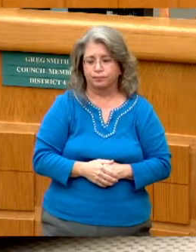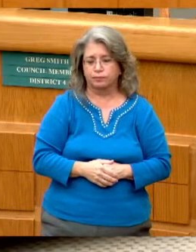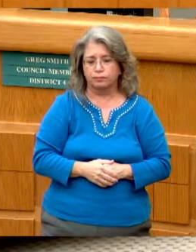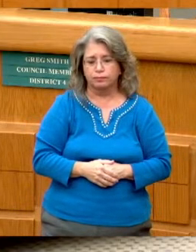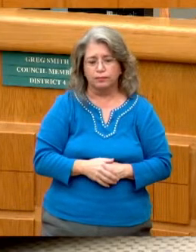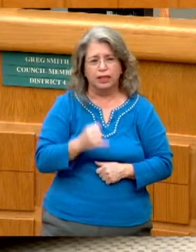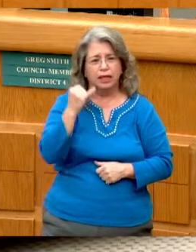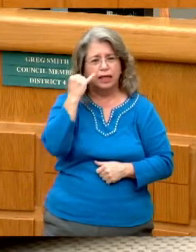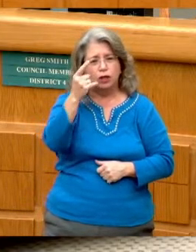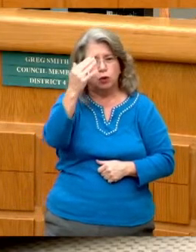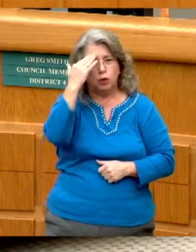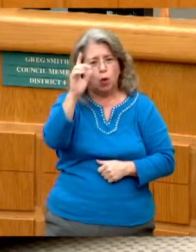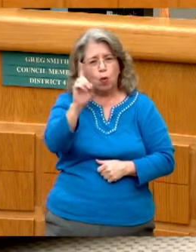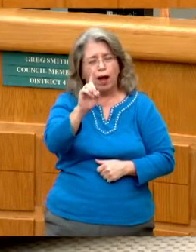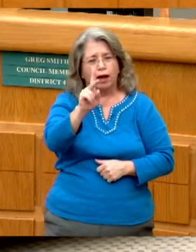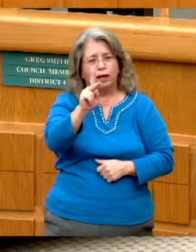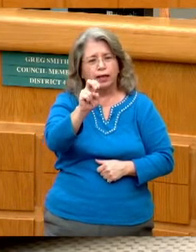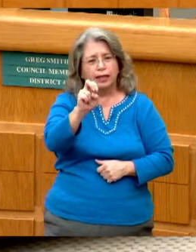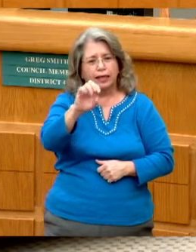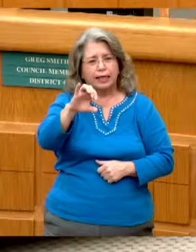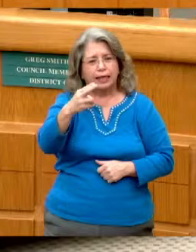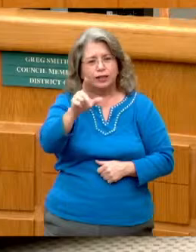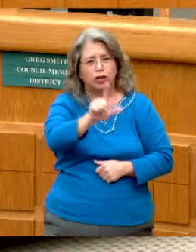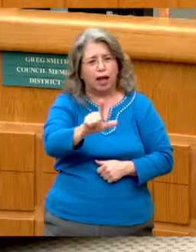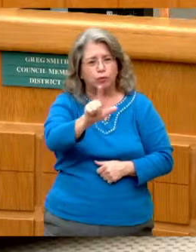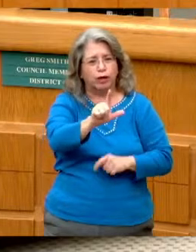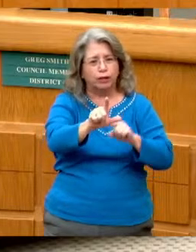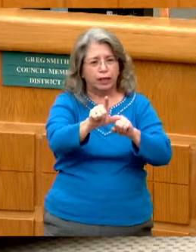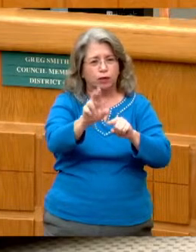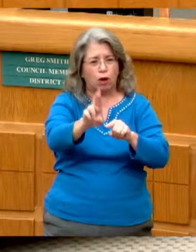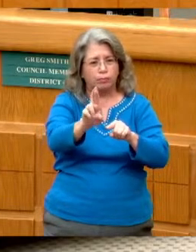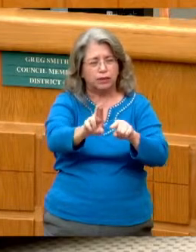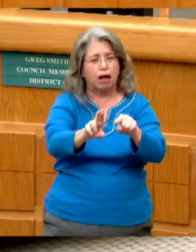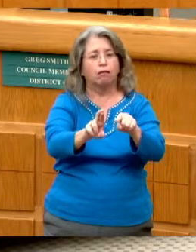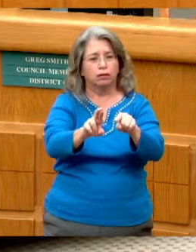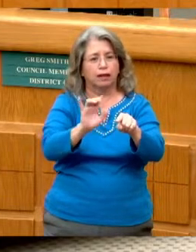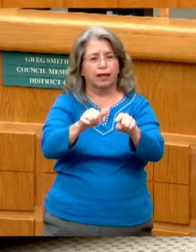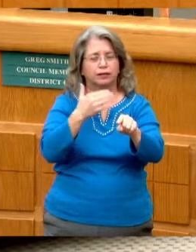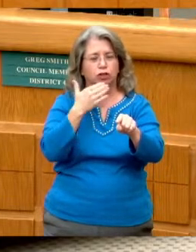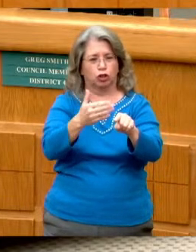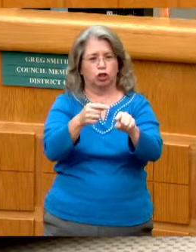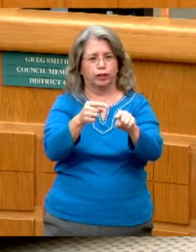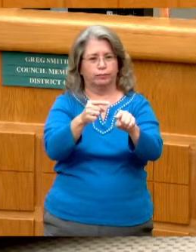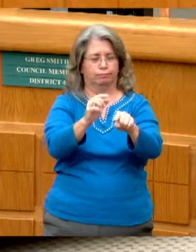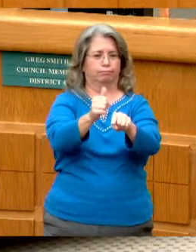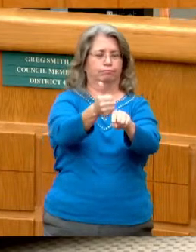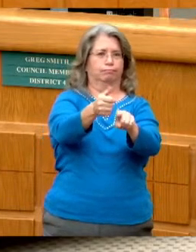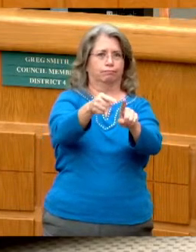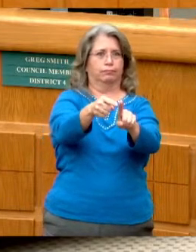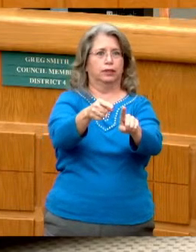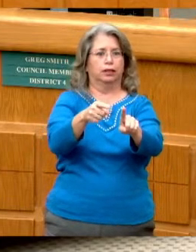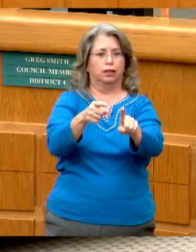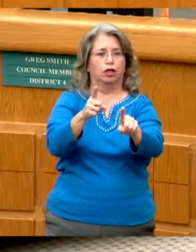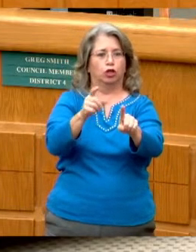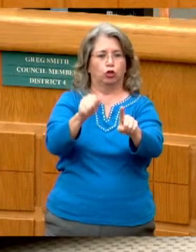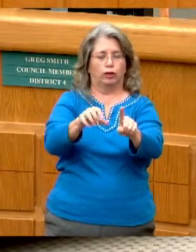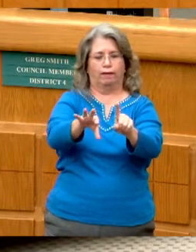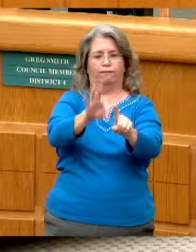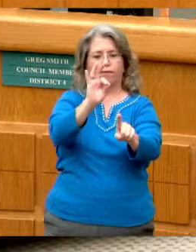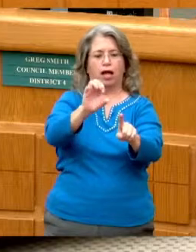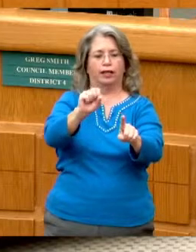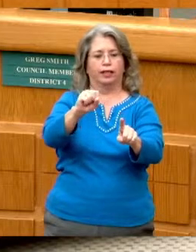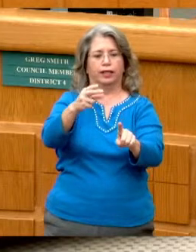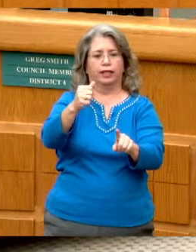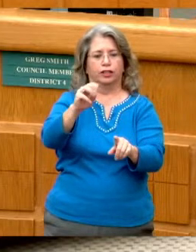Keach Library is, that's a good marker. If not, we're going to have maps available on our website so that you can find Terry Shamsey